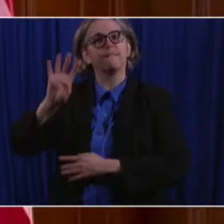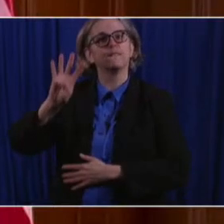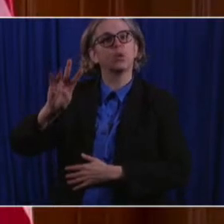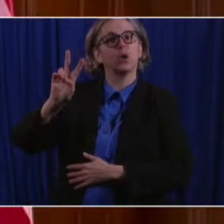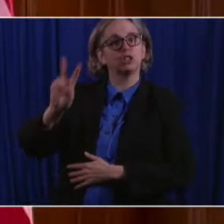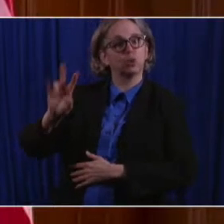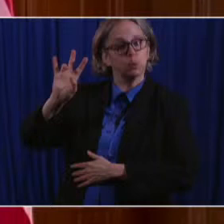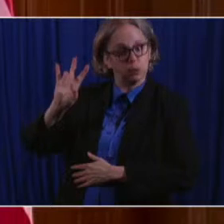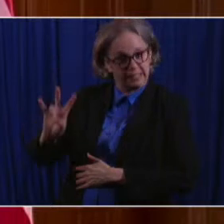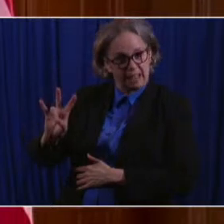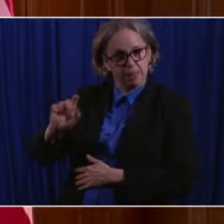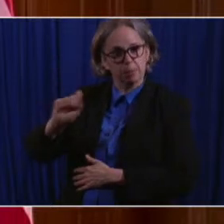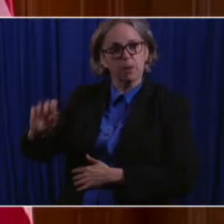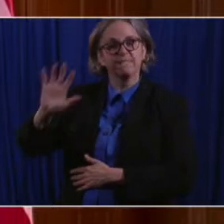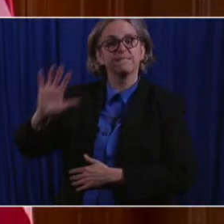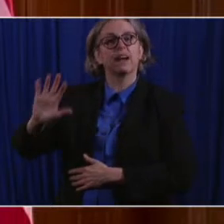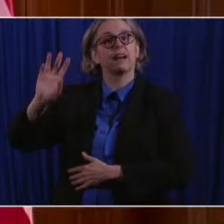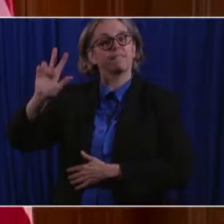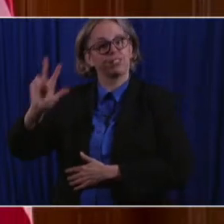1-833-4-ASK-ODH. That's